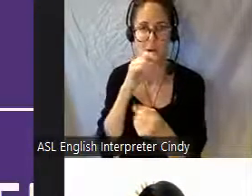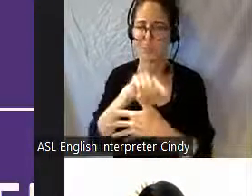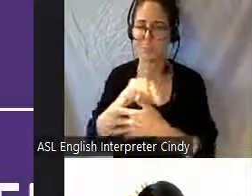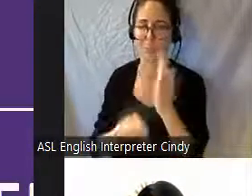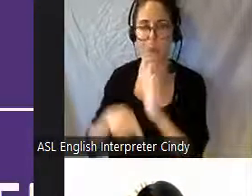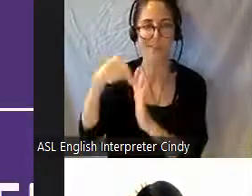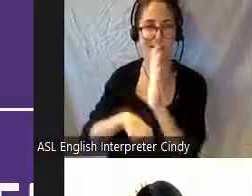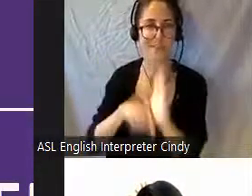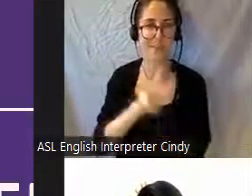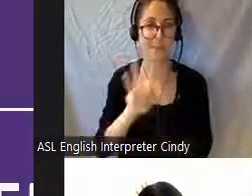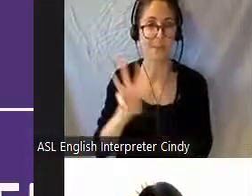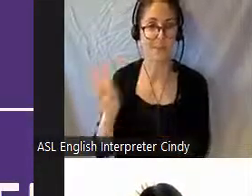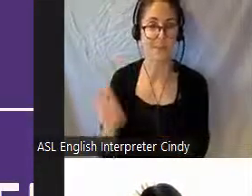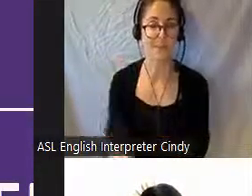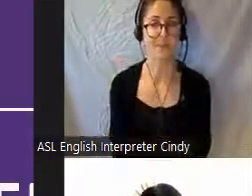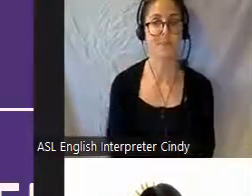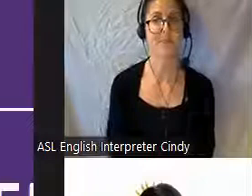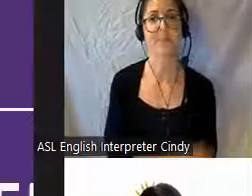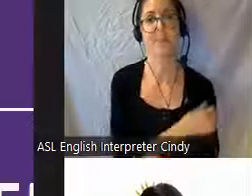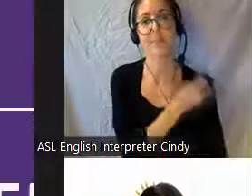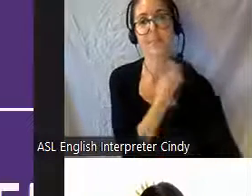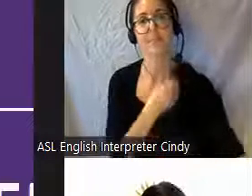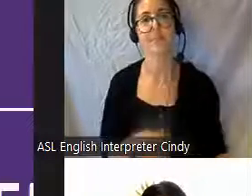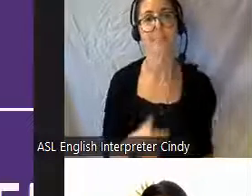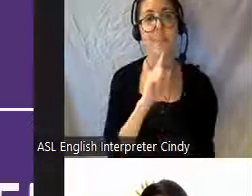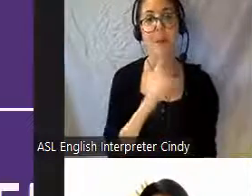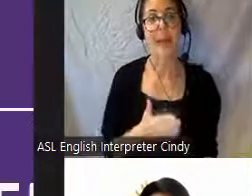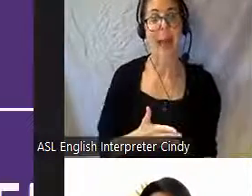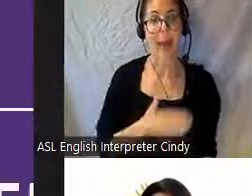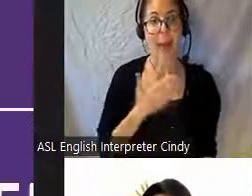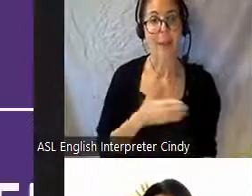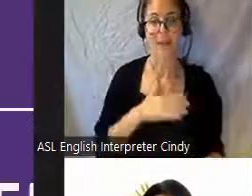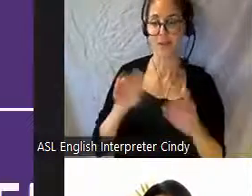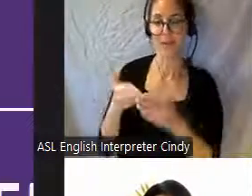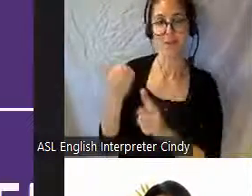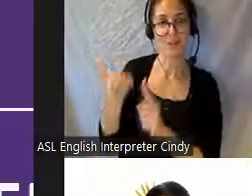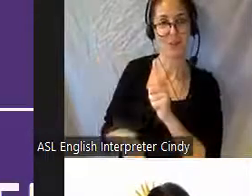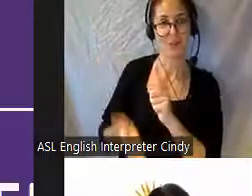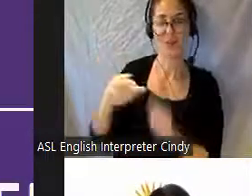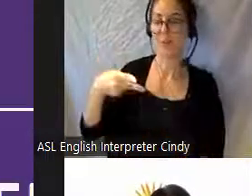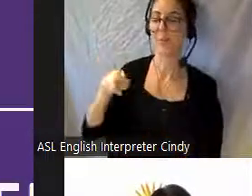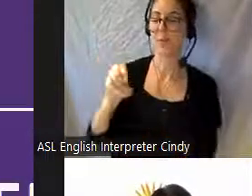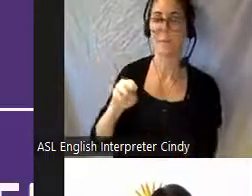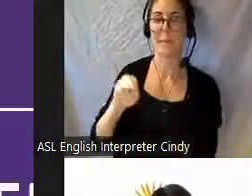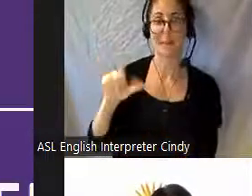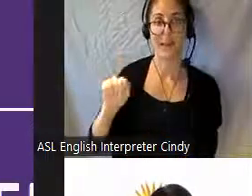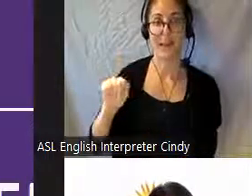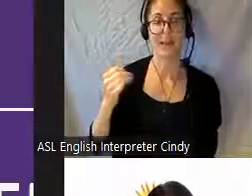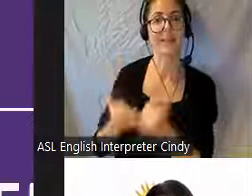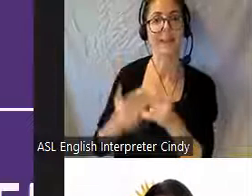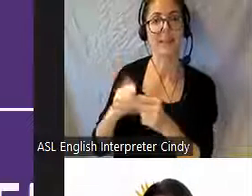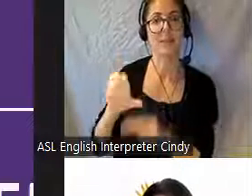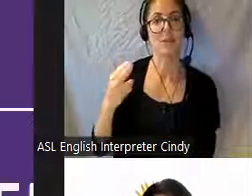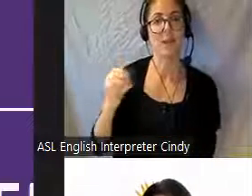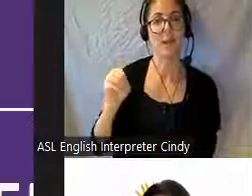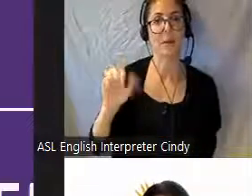So it gives me great pleasure to introduce our keynote speaker for today, Premila Chaparrala. She